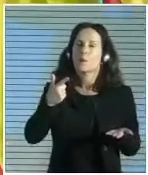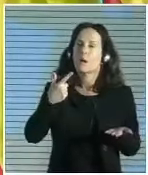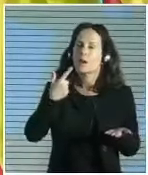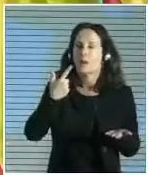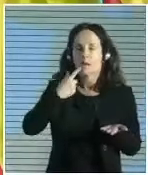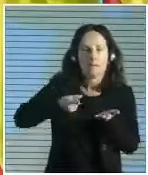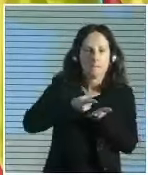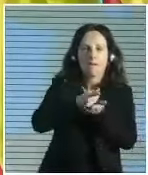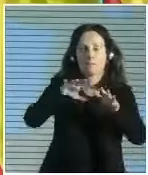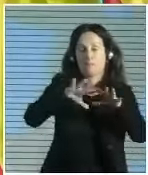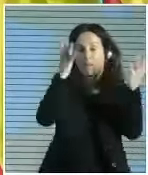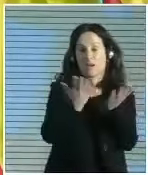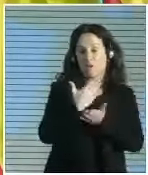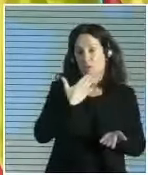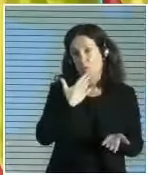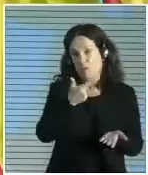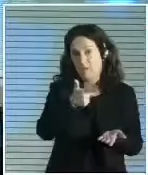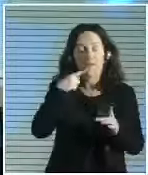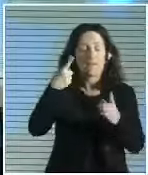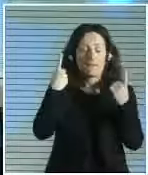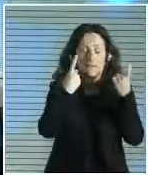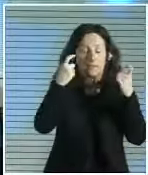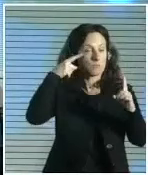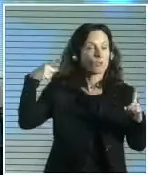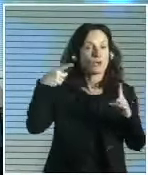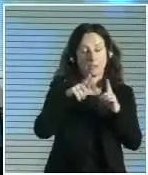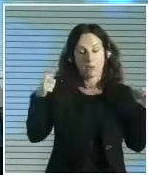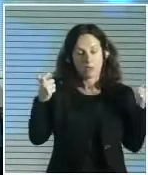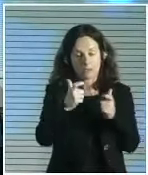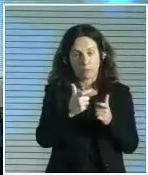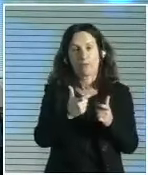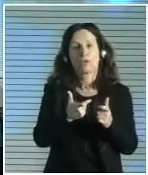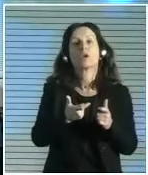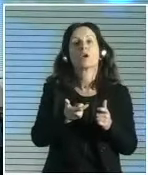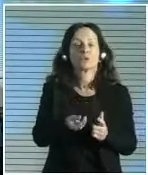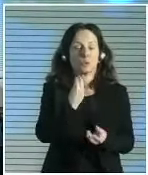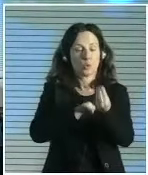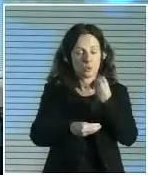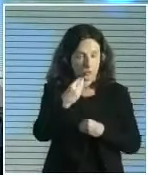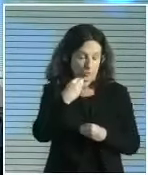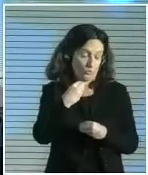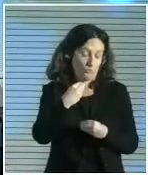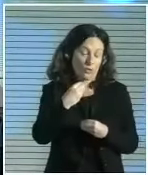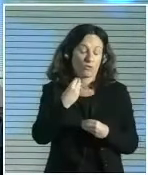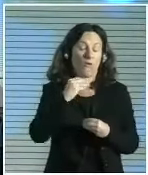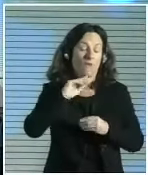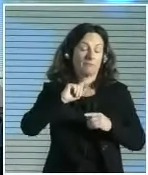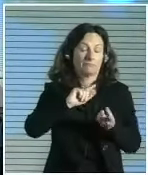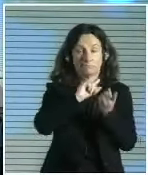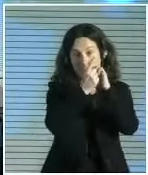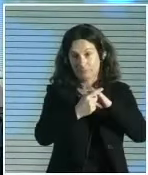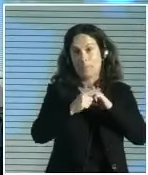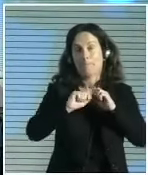UNWTO publication. Is the new, let's say, the newcomer, the new action framework in the network that we wish